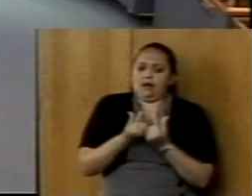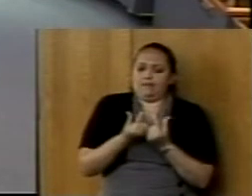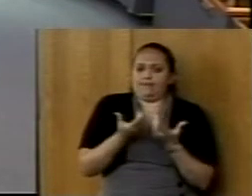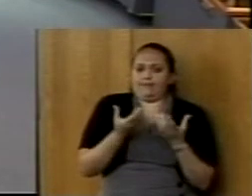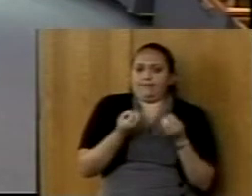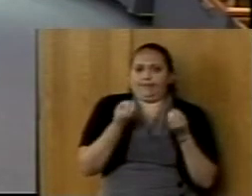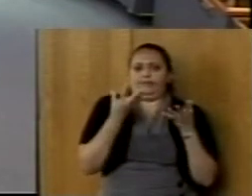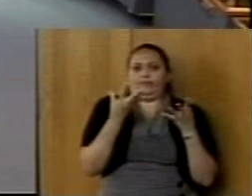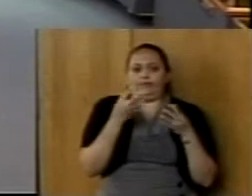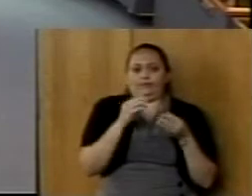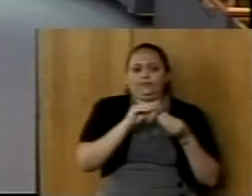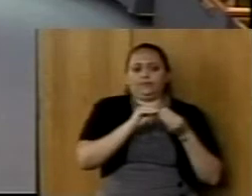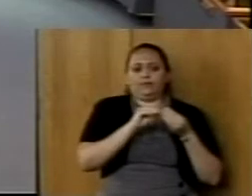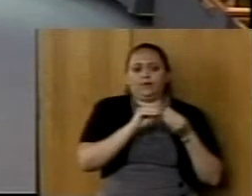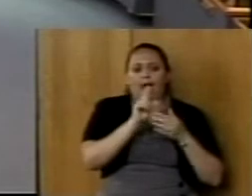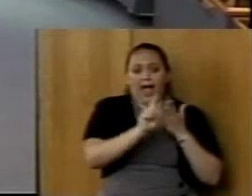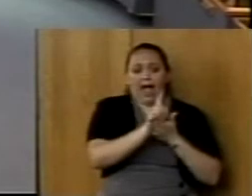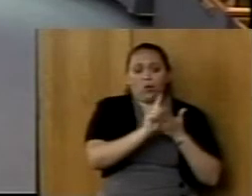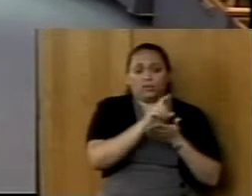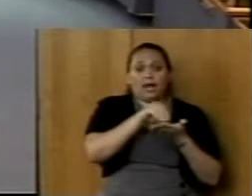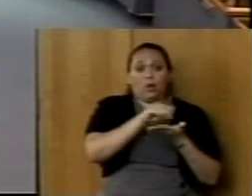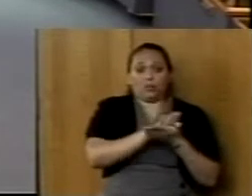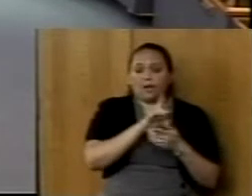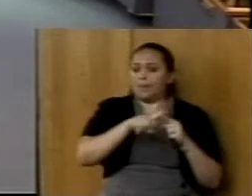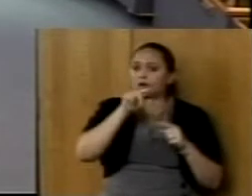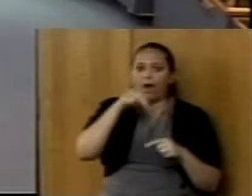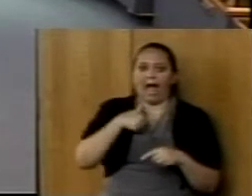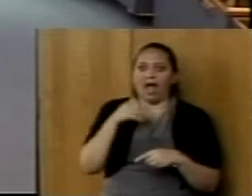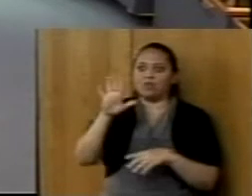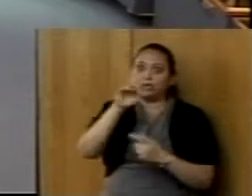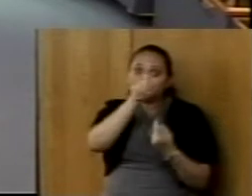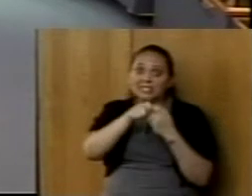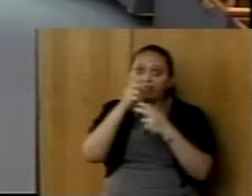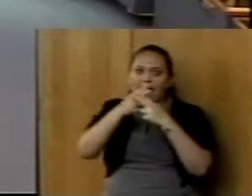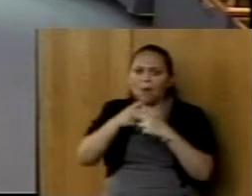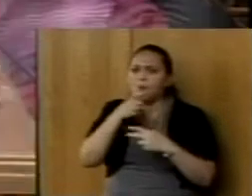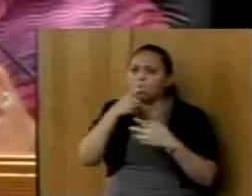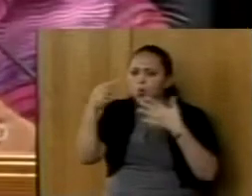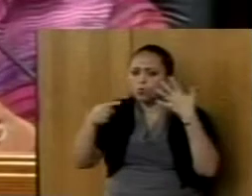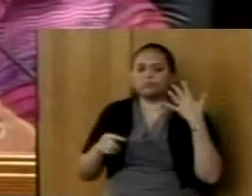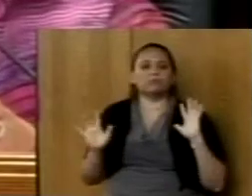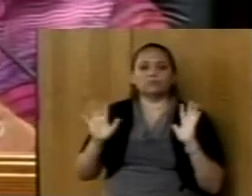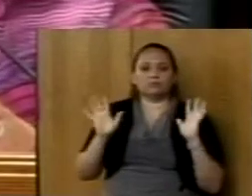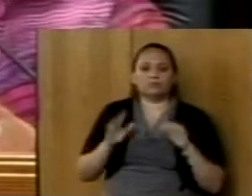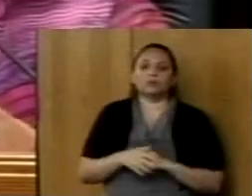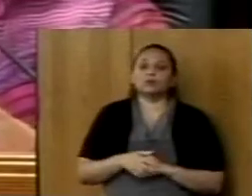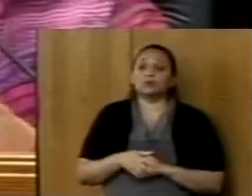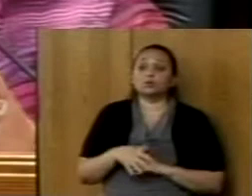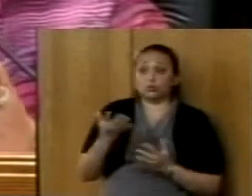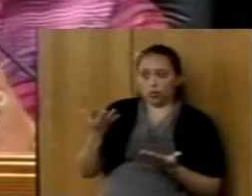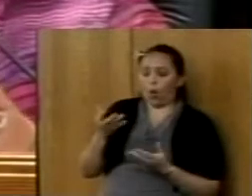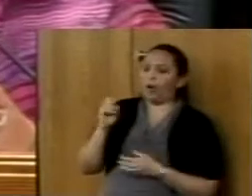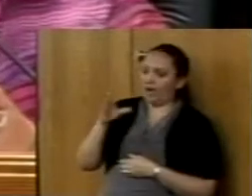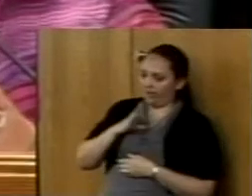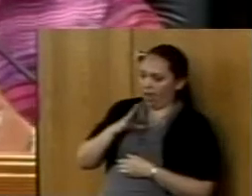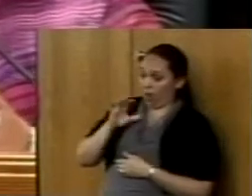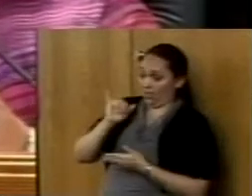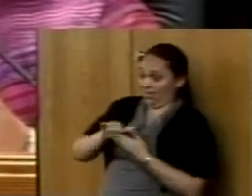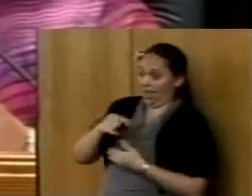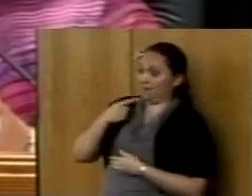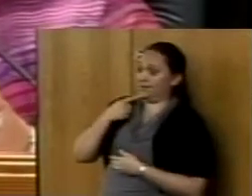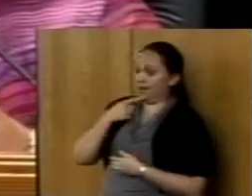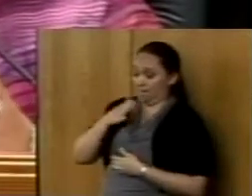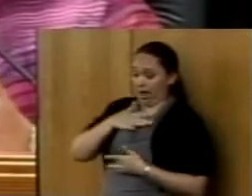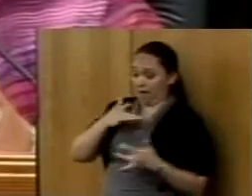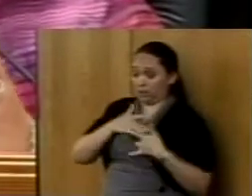hours that were listed in there. But I don't have names of bus drivers specific or any of that. And with that said, my only concern always